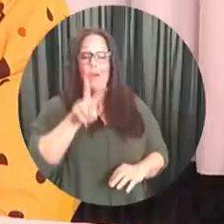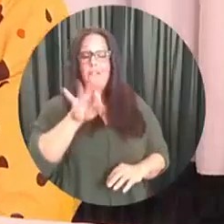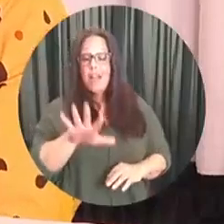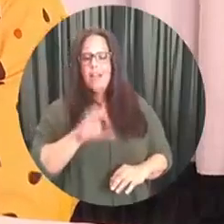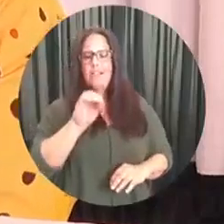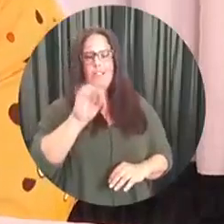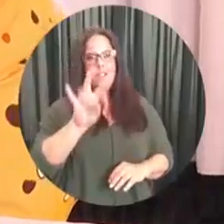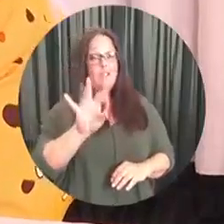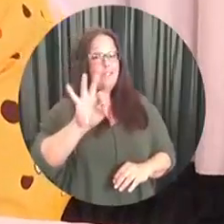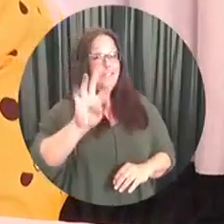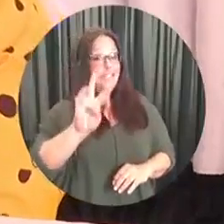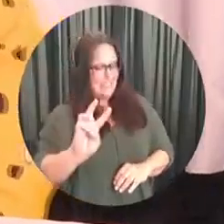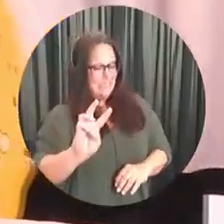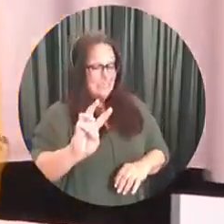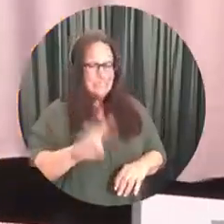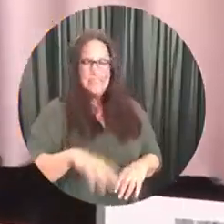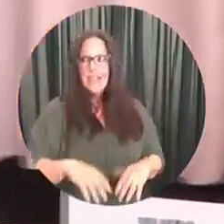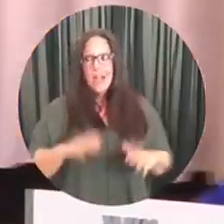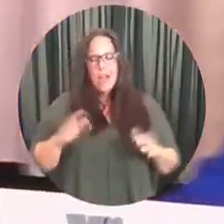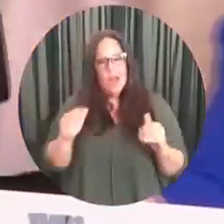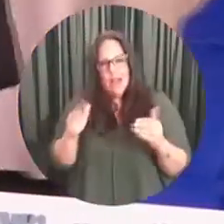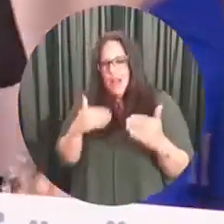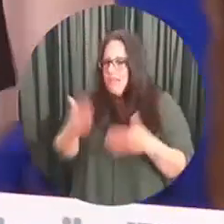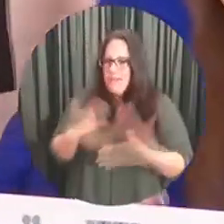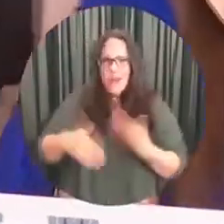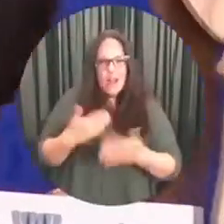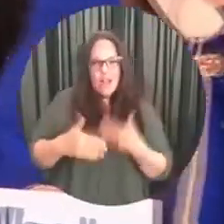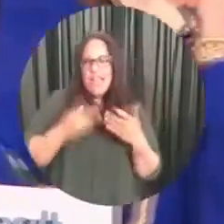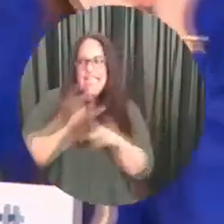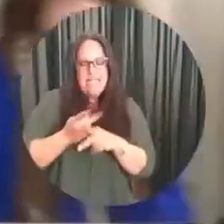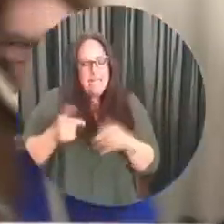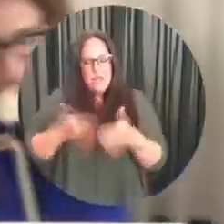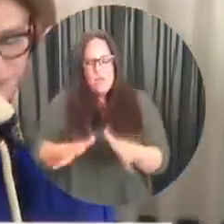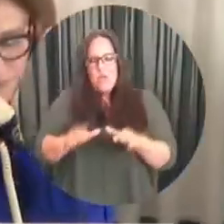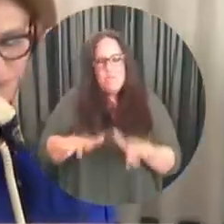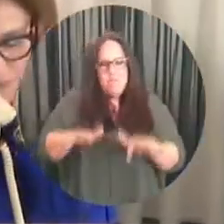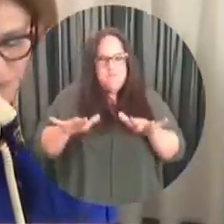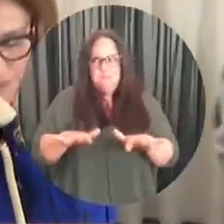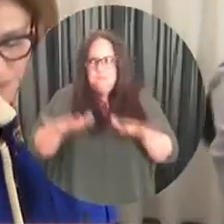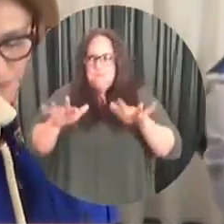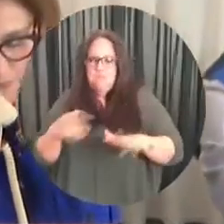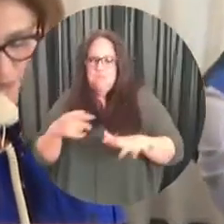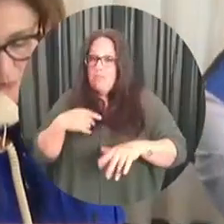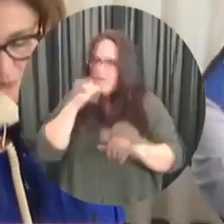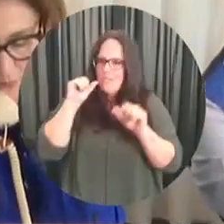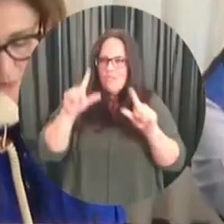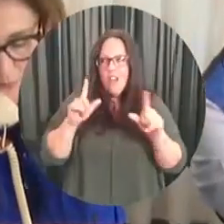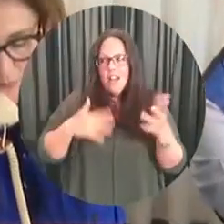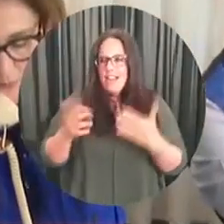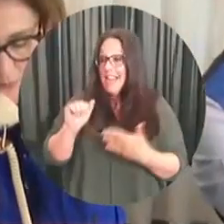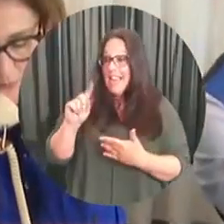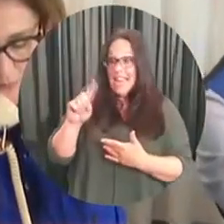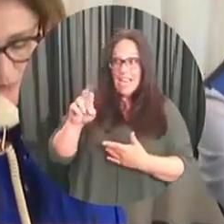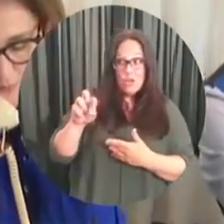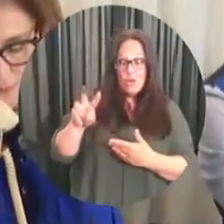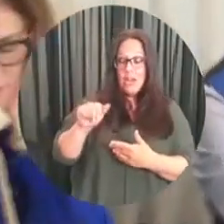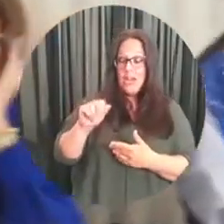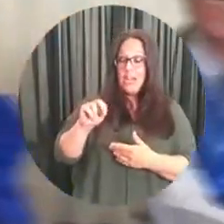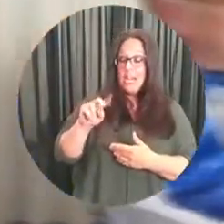304-295-0796. All right, let's keep this room buzzing. I'm not surprised. Andrew, do you want to take it over for this other half?